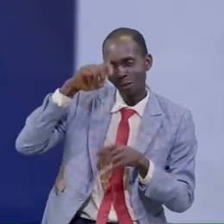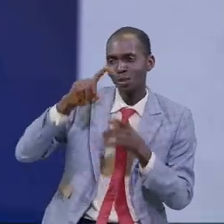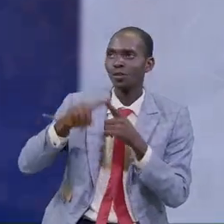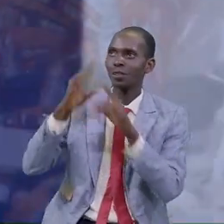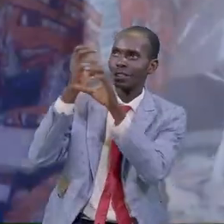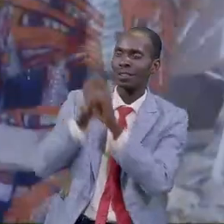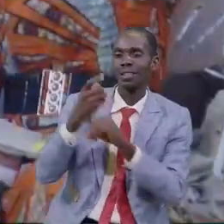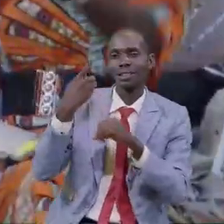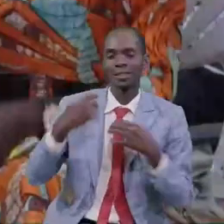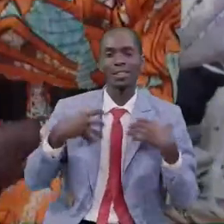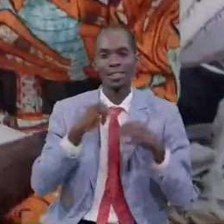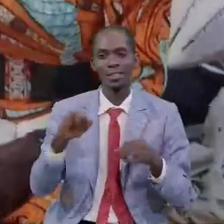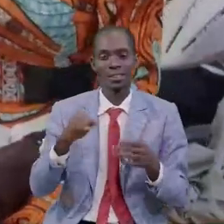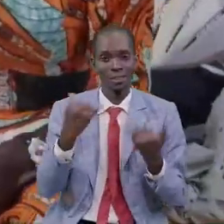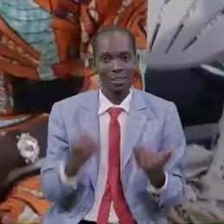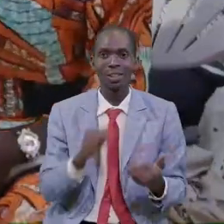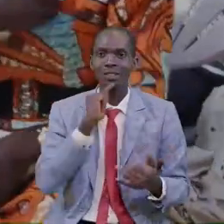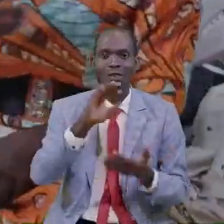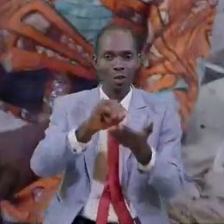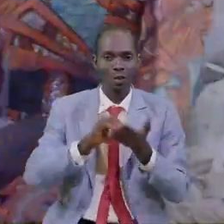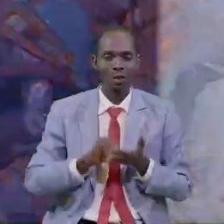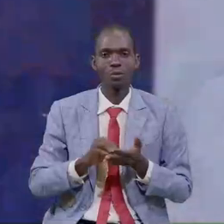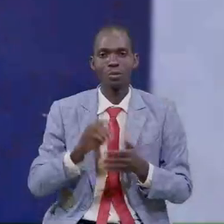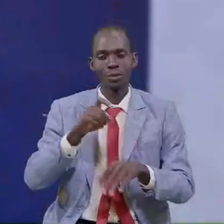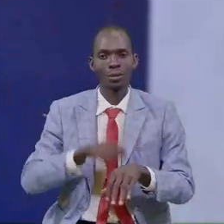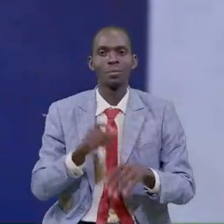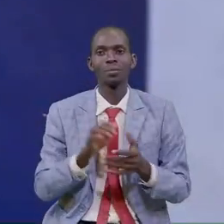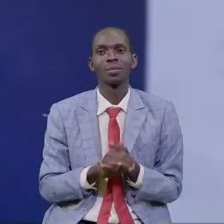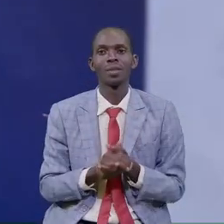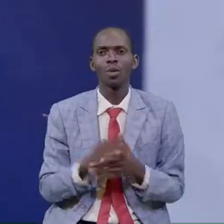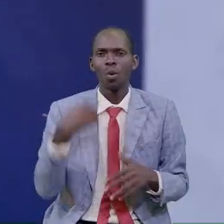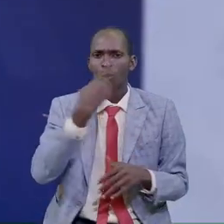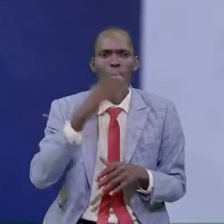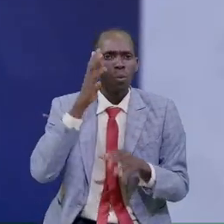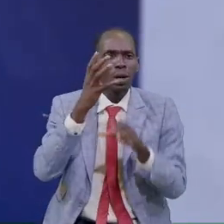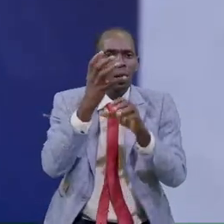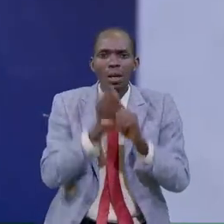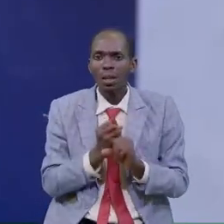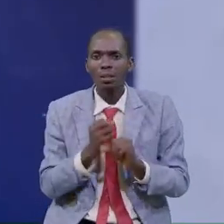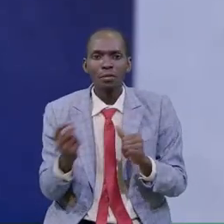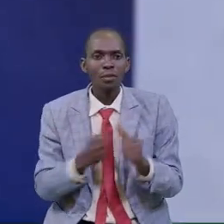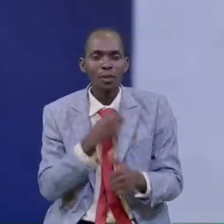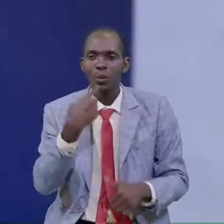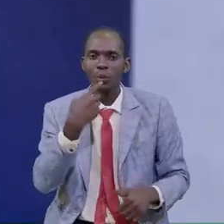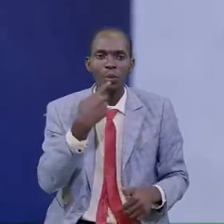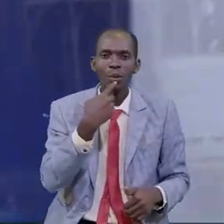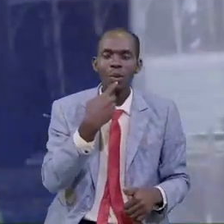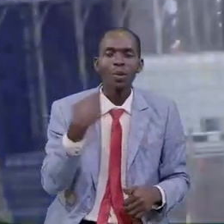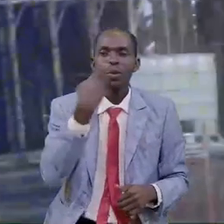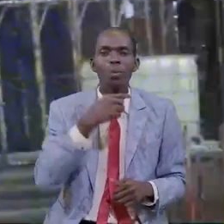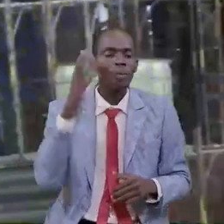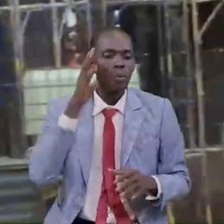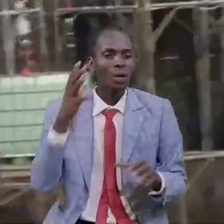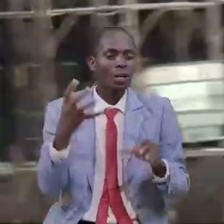tonight. D'attraper la guérison. Cela vous parle ce soir. Qui va attraper sa portion? Who will catch his own? Qui va attraper